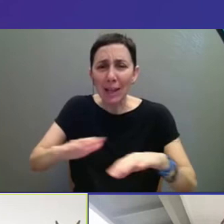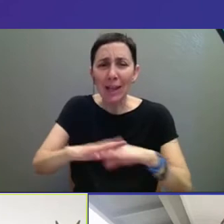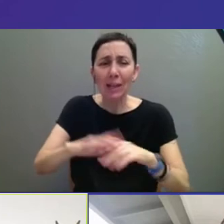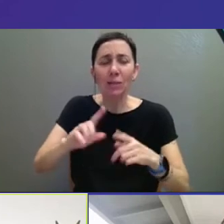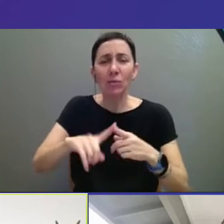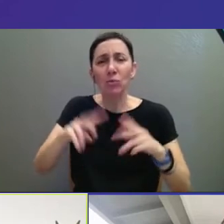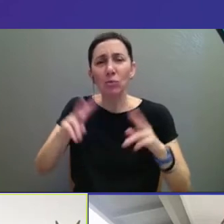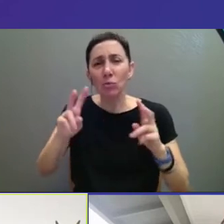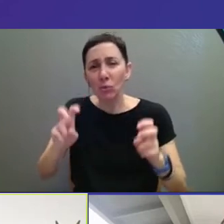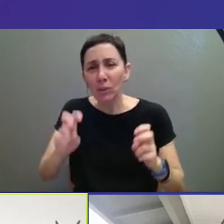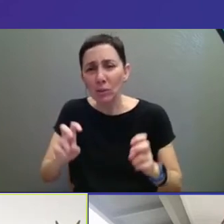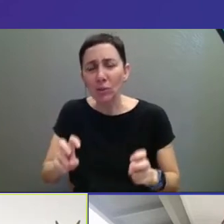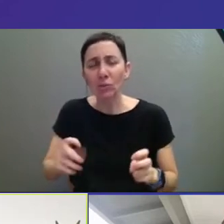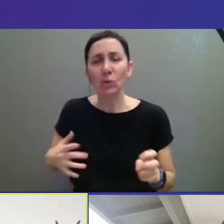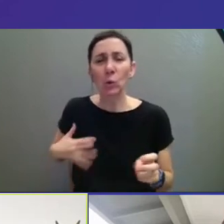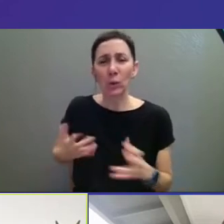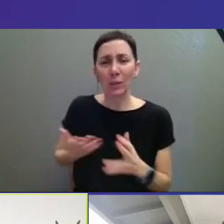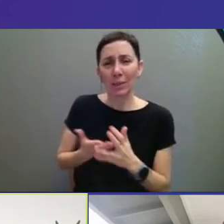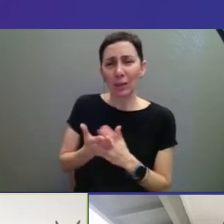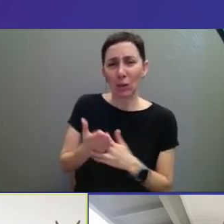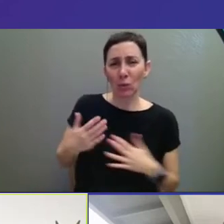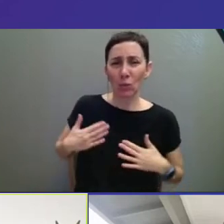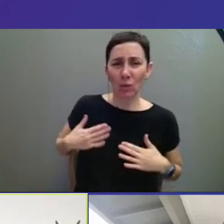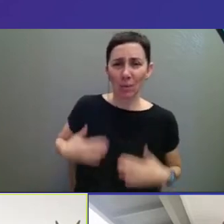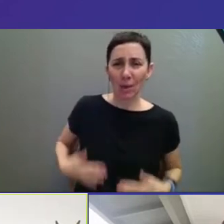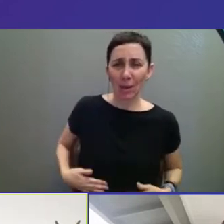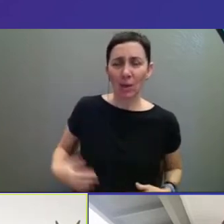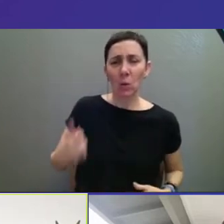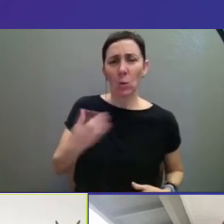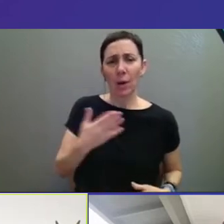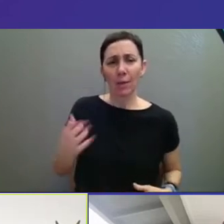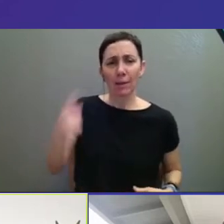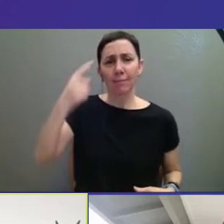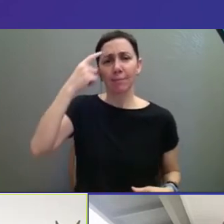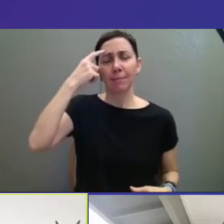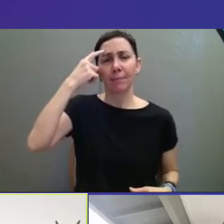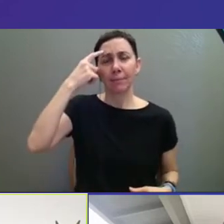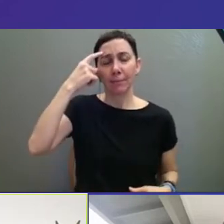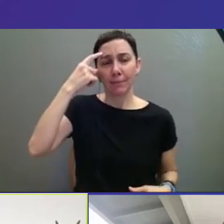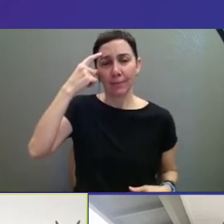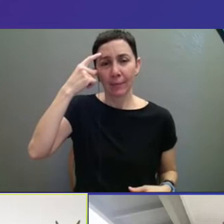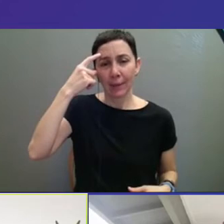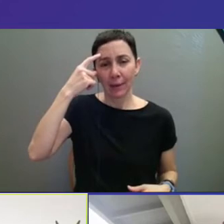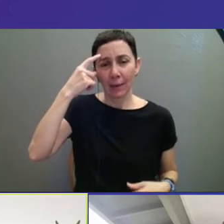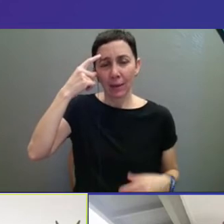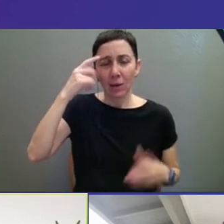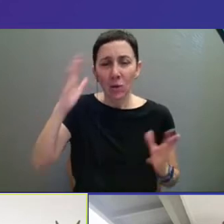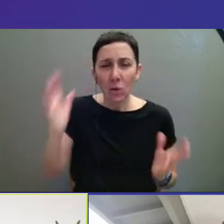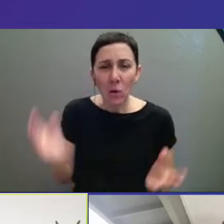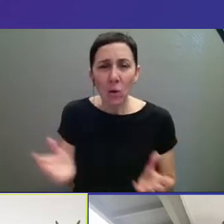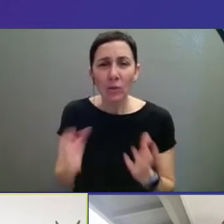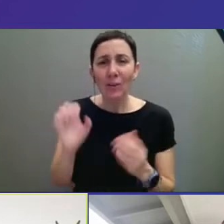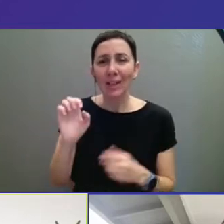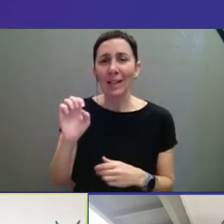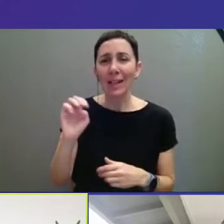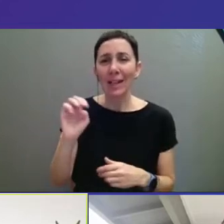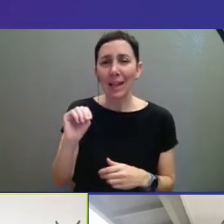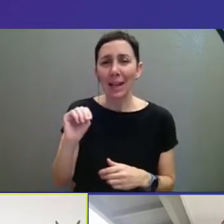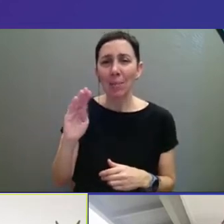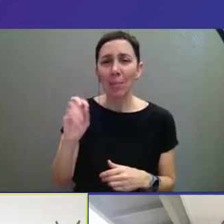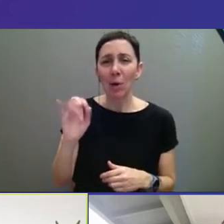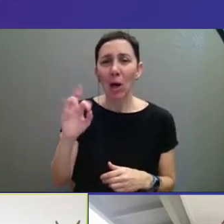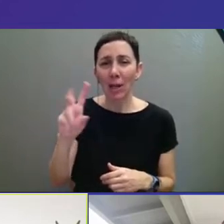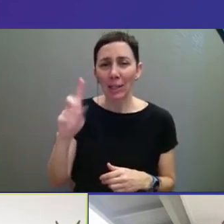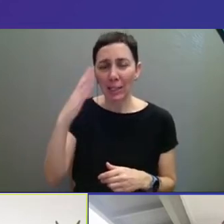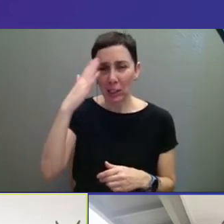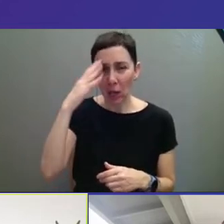fully with your body. And so one thing that occurred to me in this cultivating embodied knowledge that you're gaining,